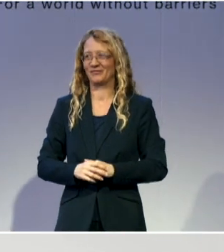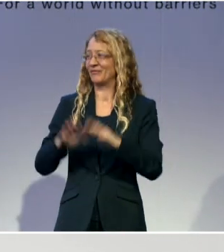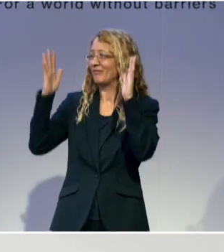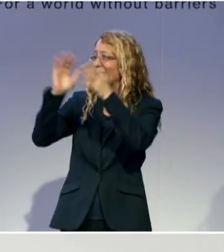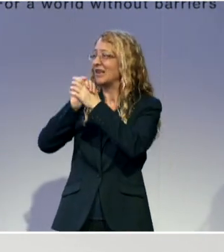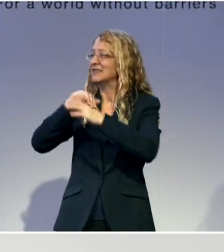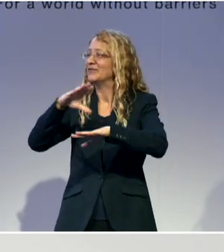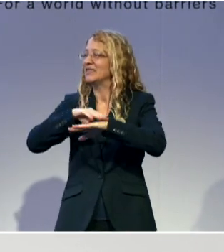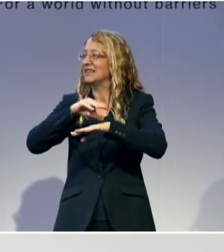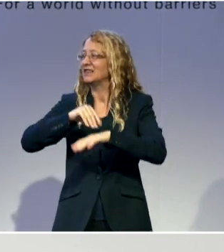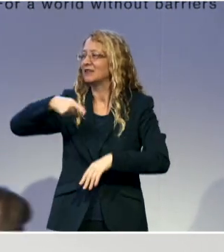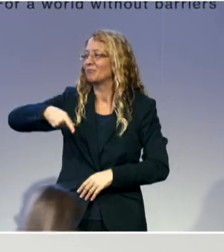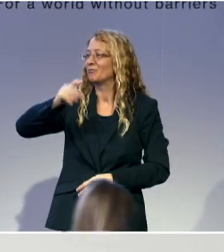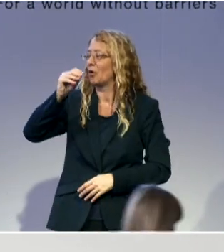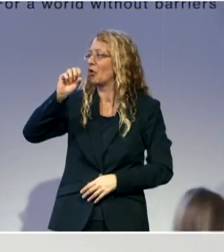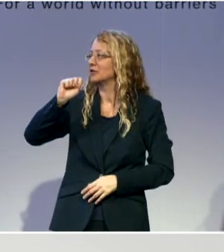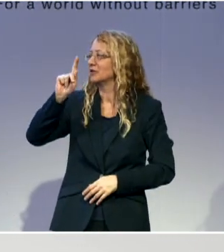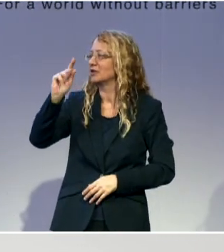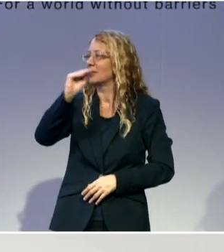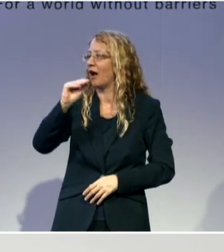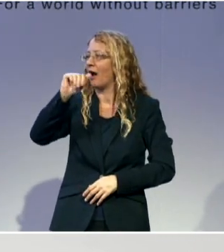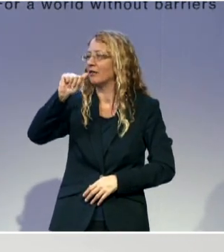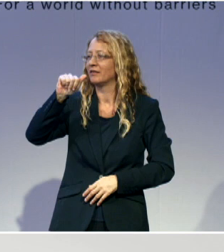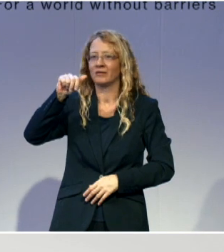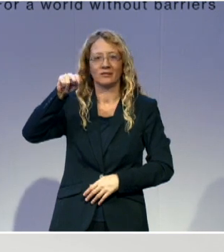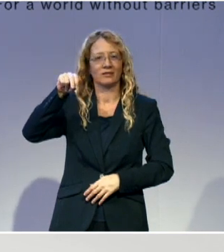Congratulations to Personal Ombudsman Skåne from Sweden.